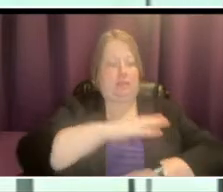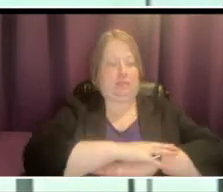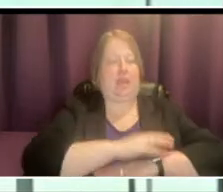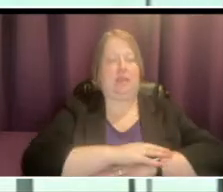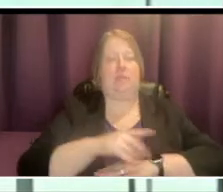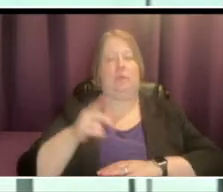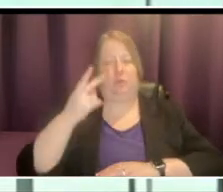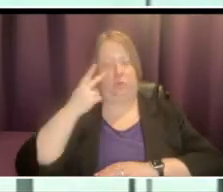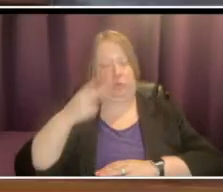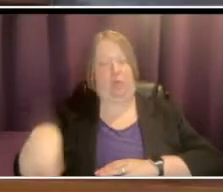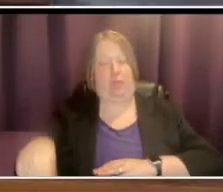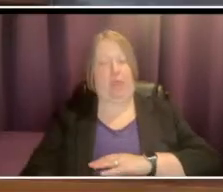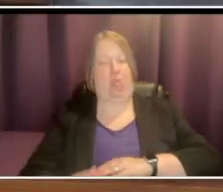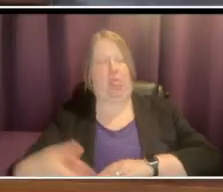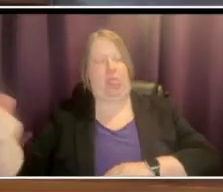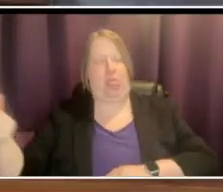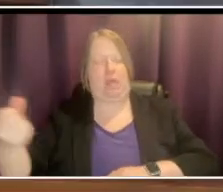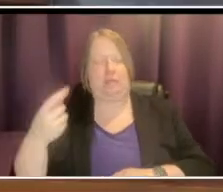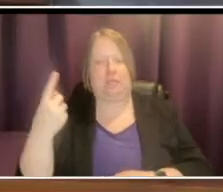Totally fraudulent.